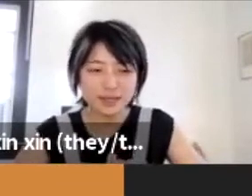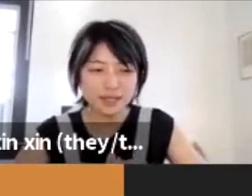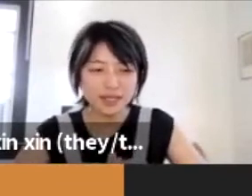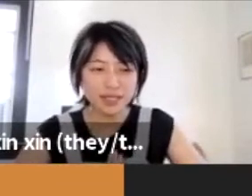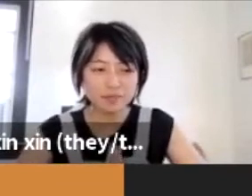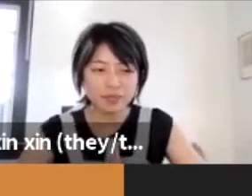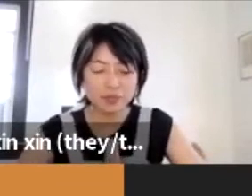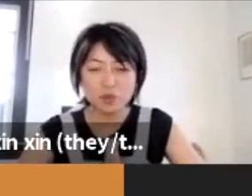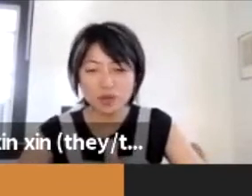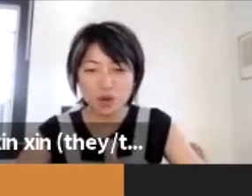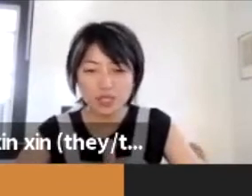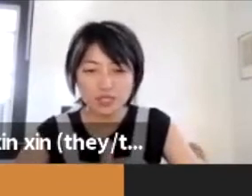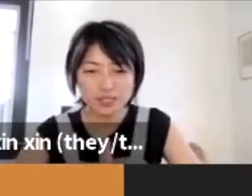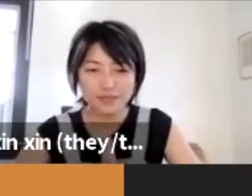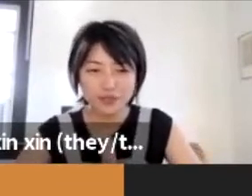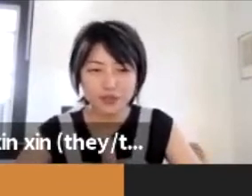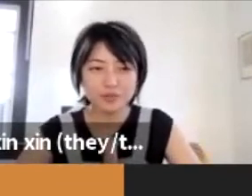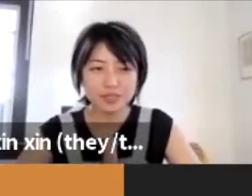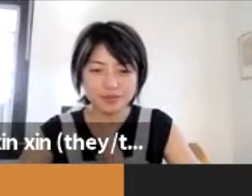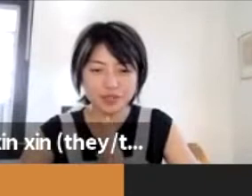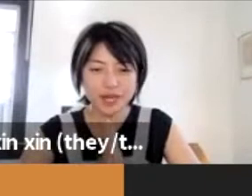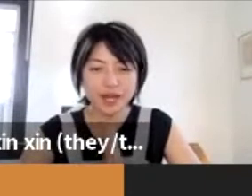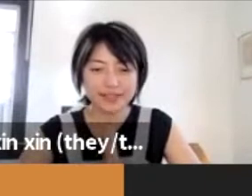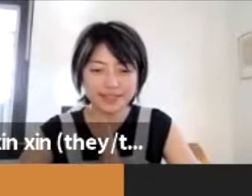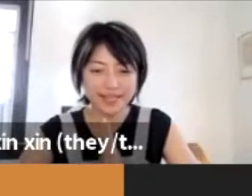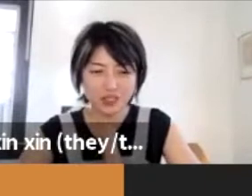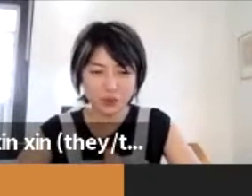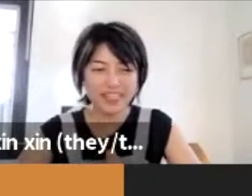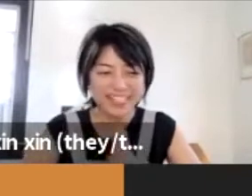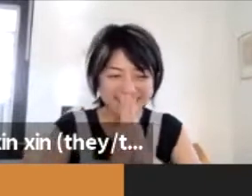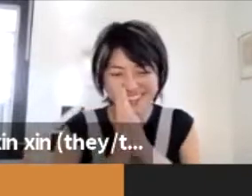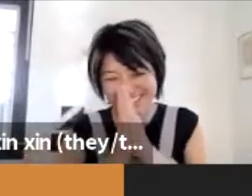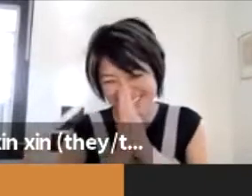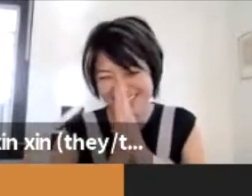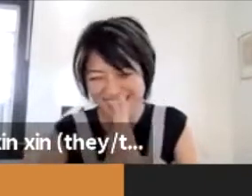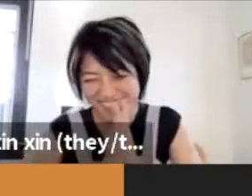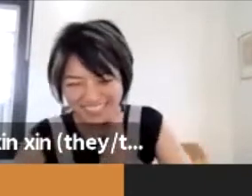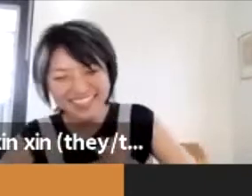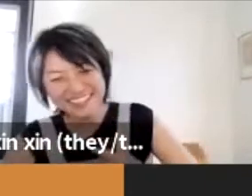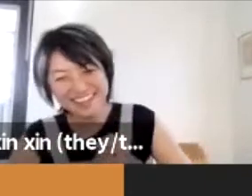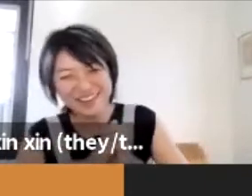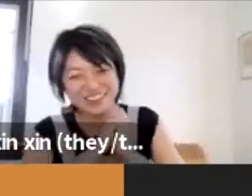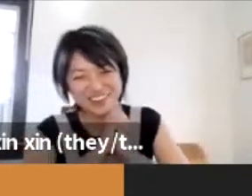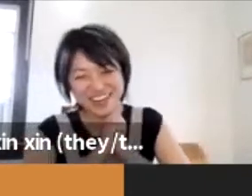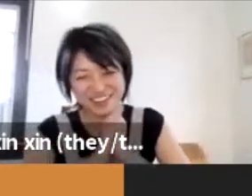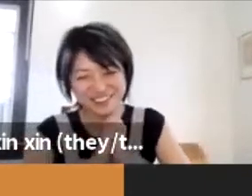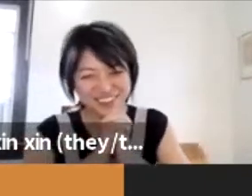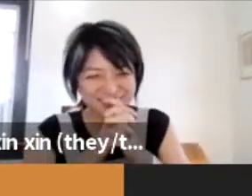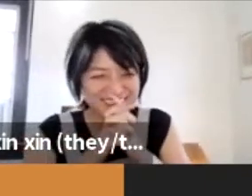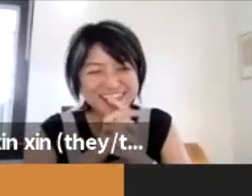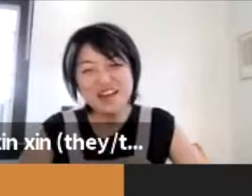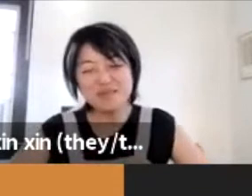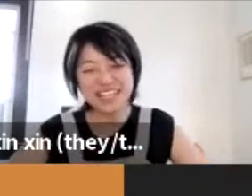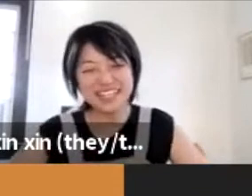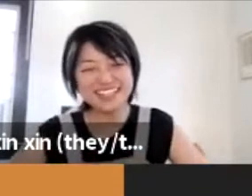notice, like, people who are watching this live stream, if you can kindly not join the instance, that would be very